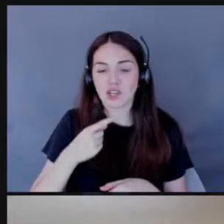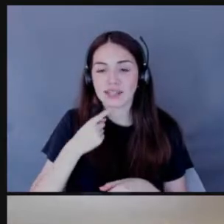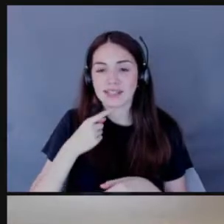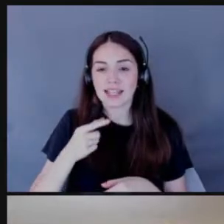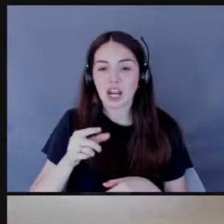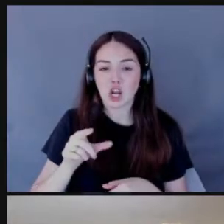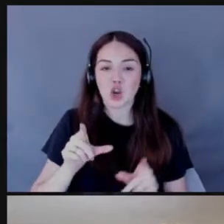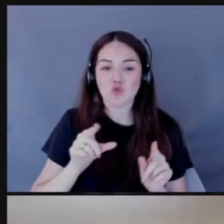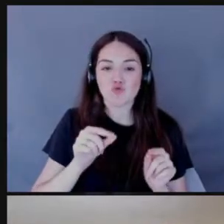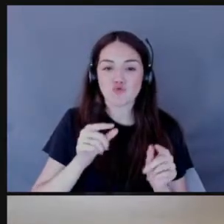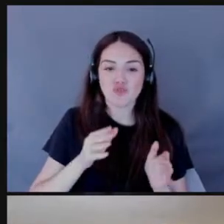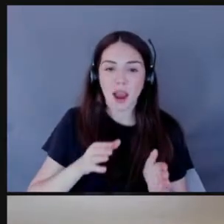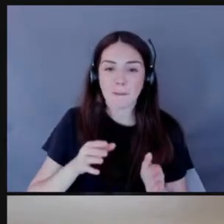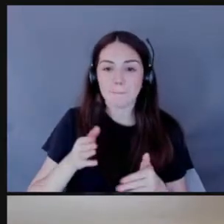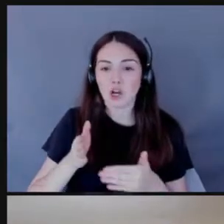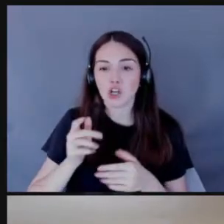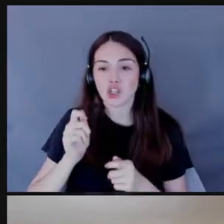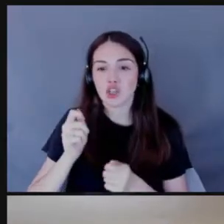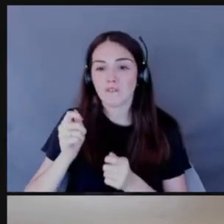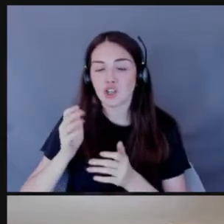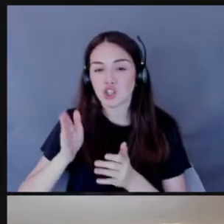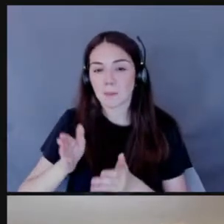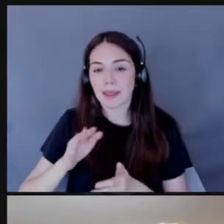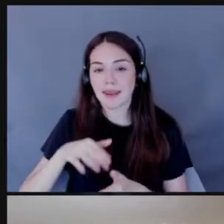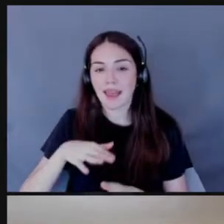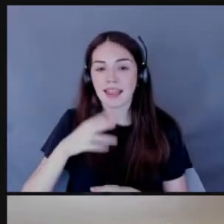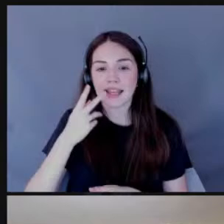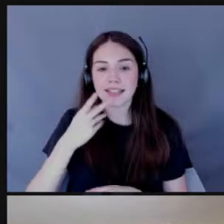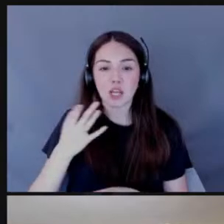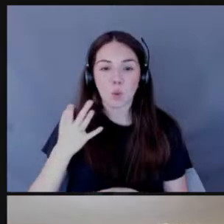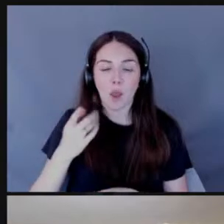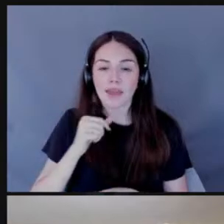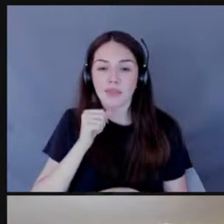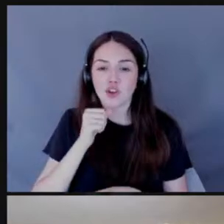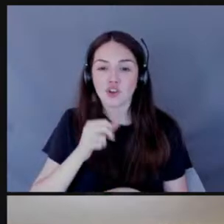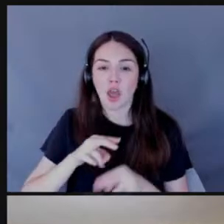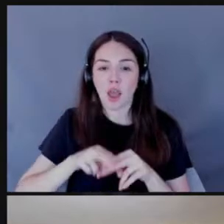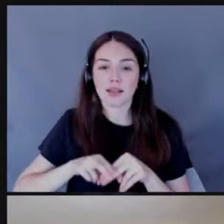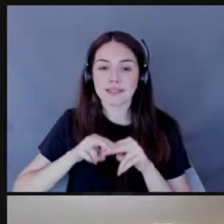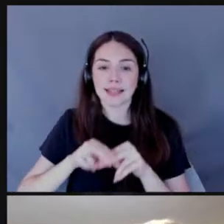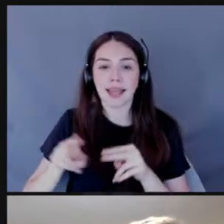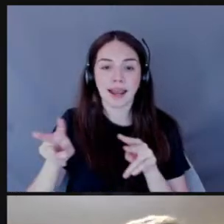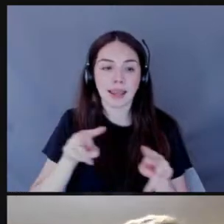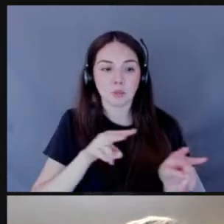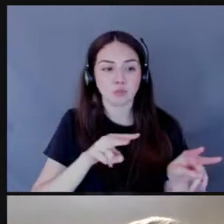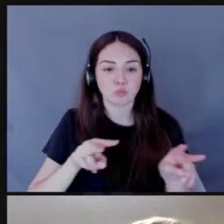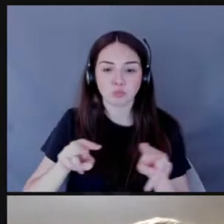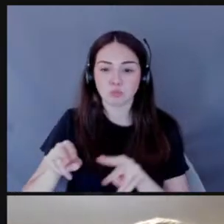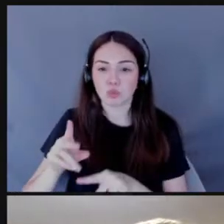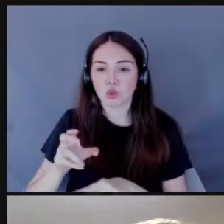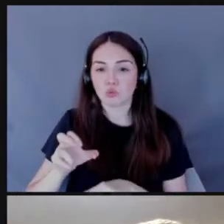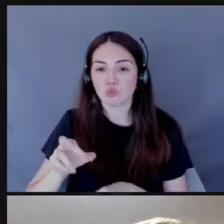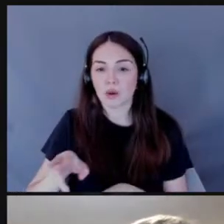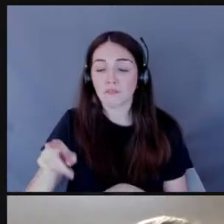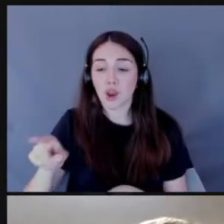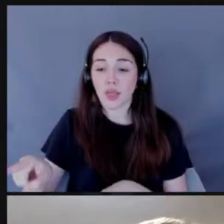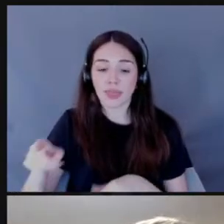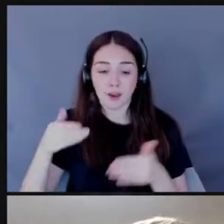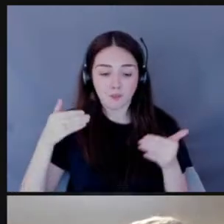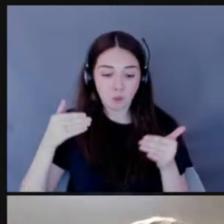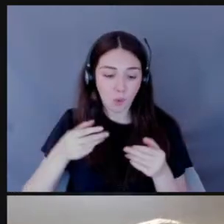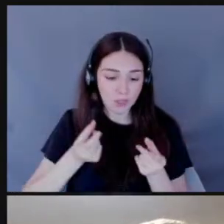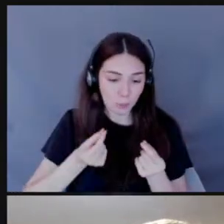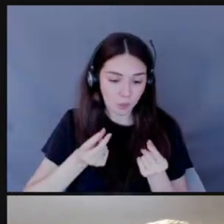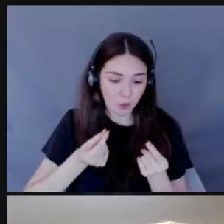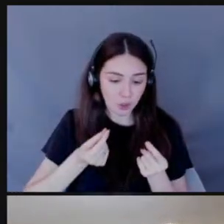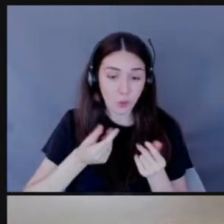fishermen have not seen it because they're not sitting there scanning the river. they're looking at what they're doing. Plus, they've got